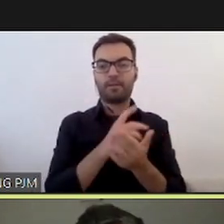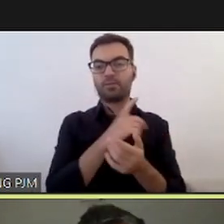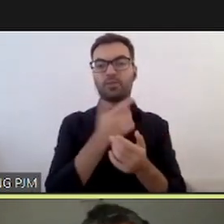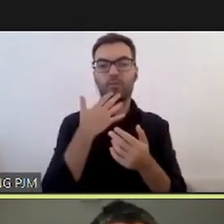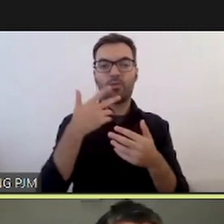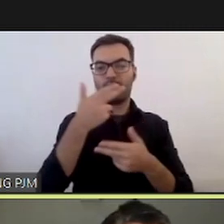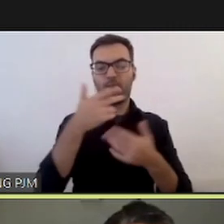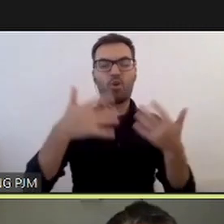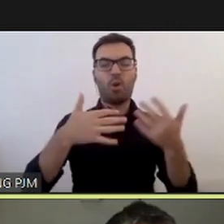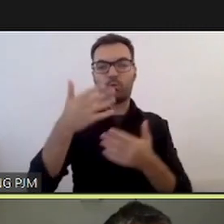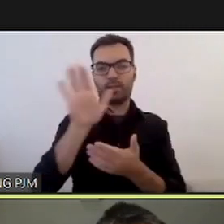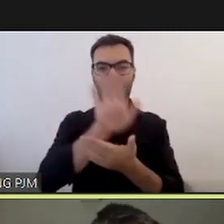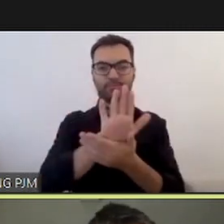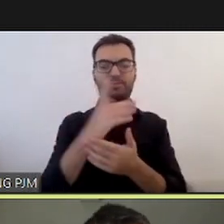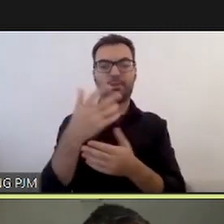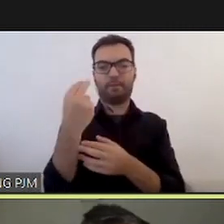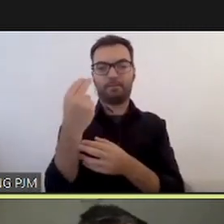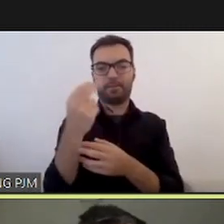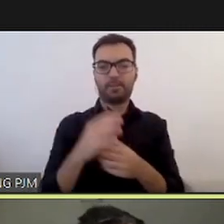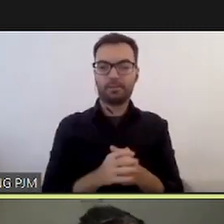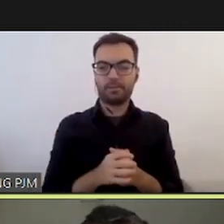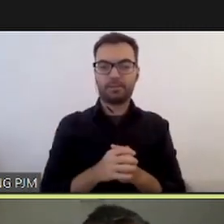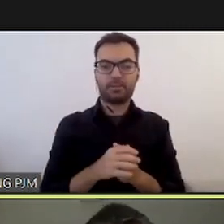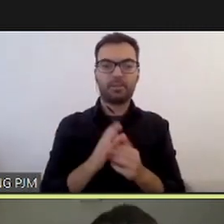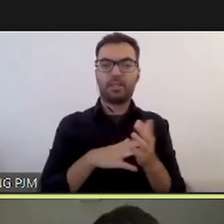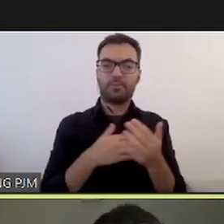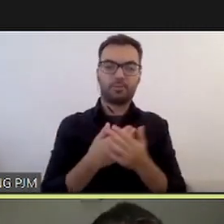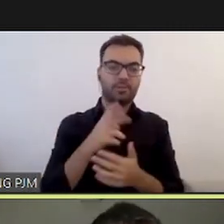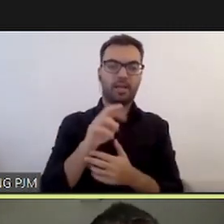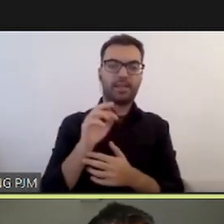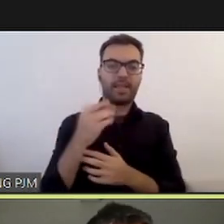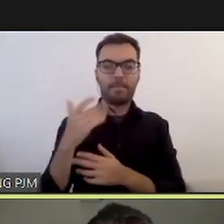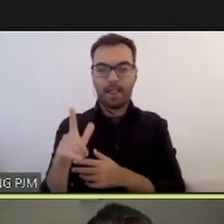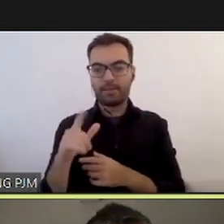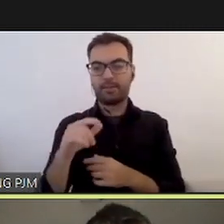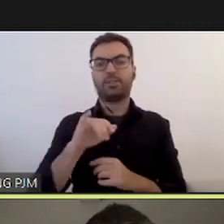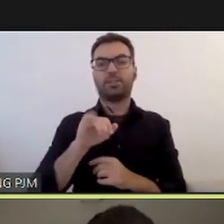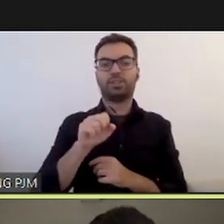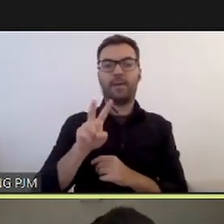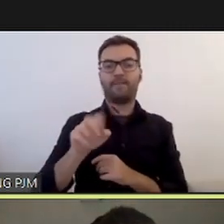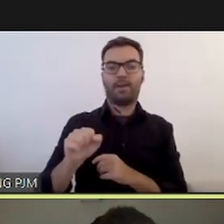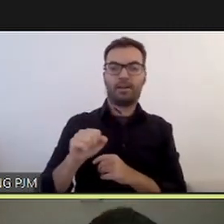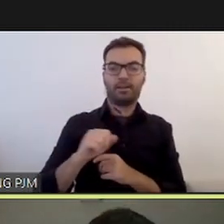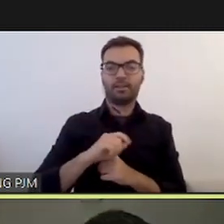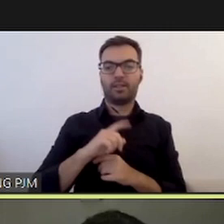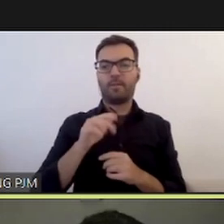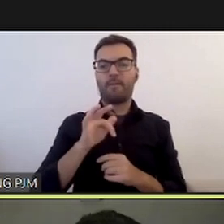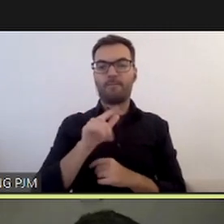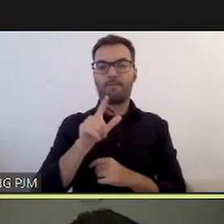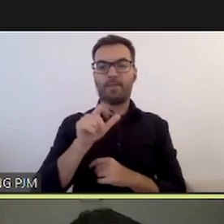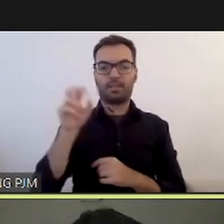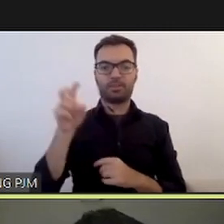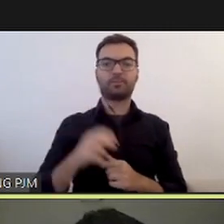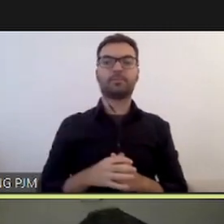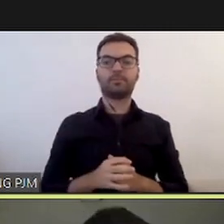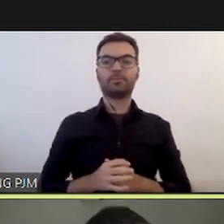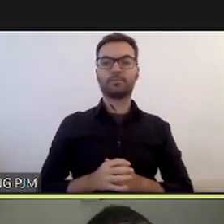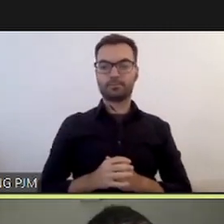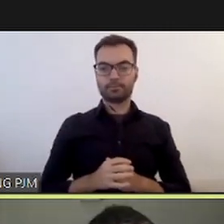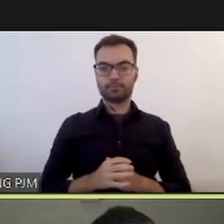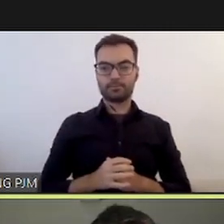computer. It might be HTML, it might be a JavaScript, it might be a Flash.